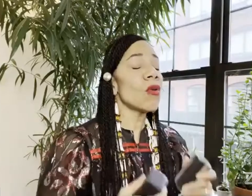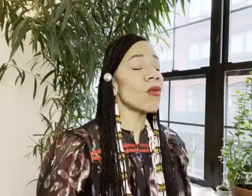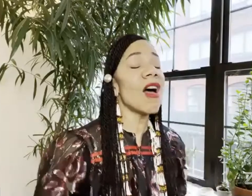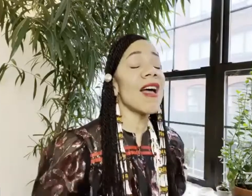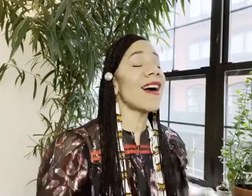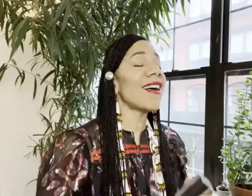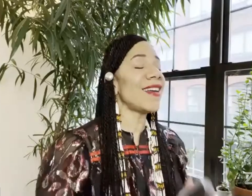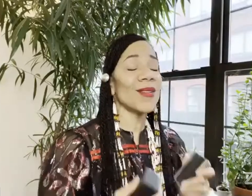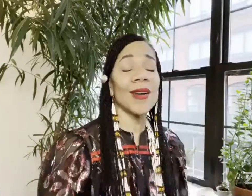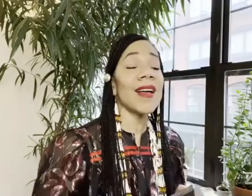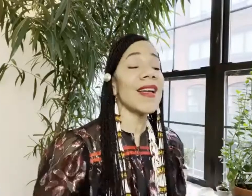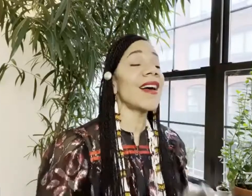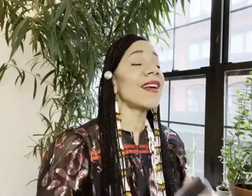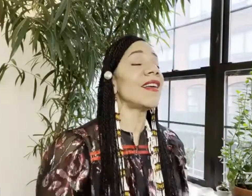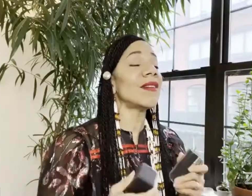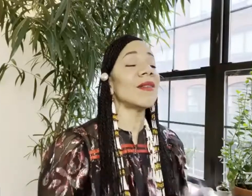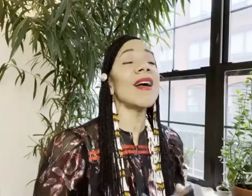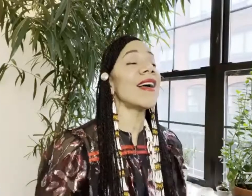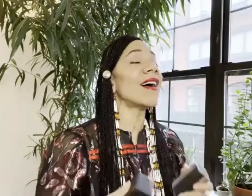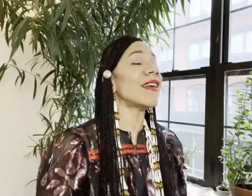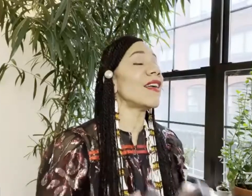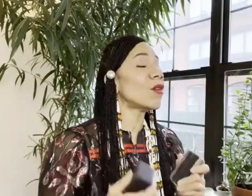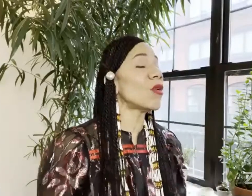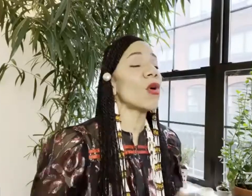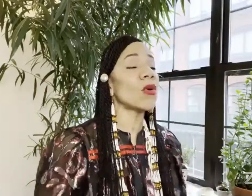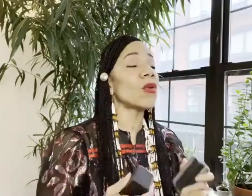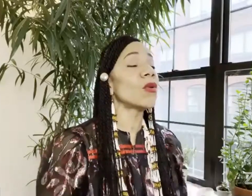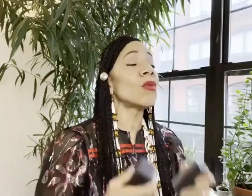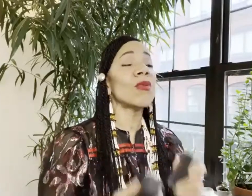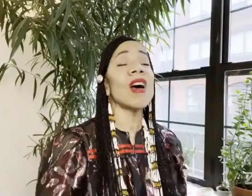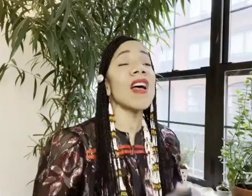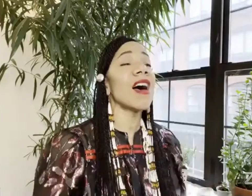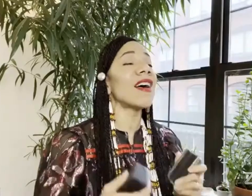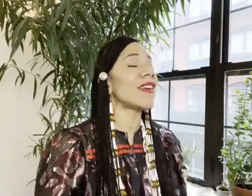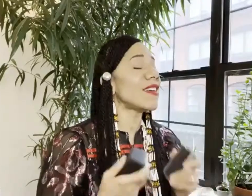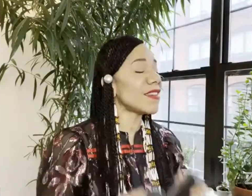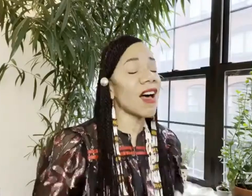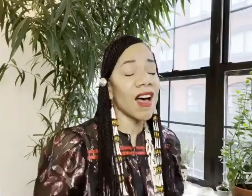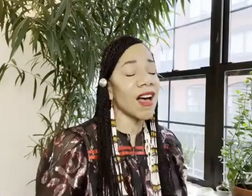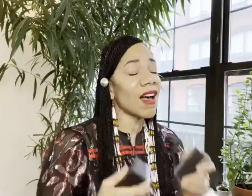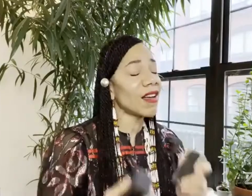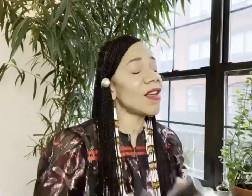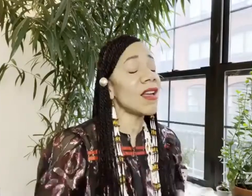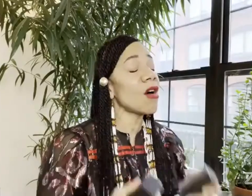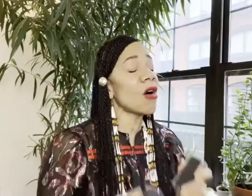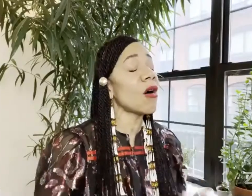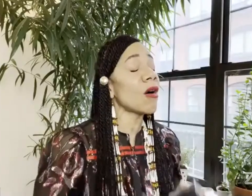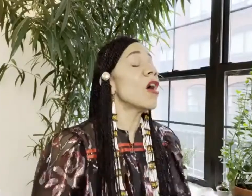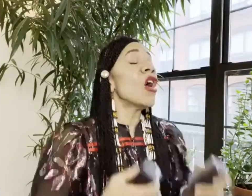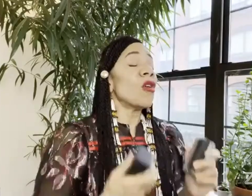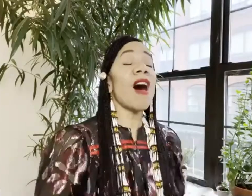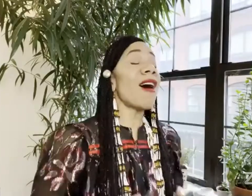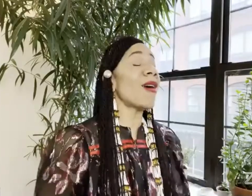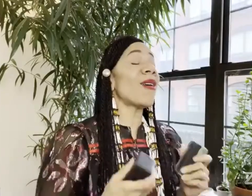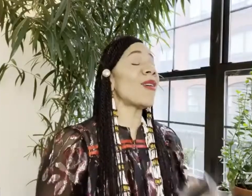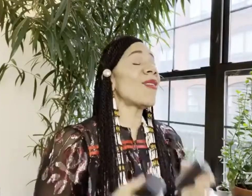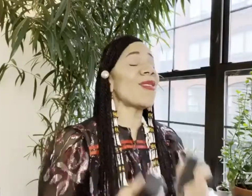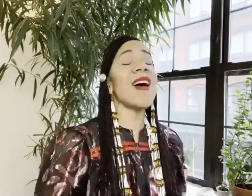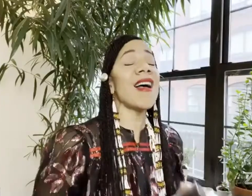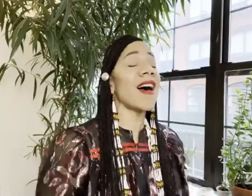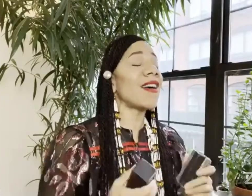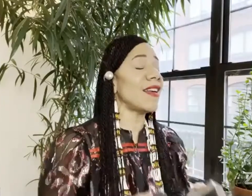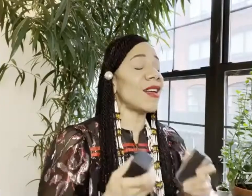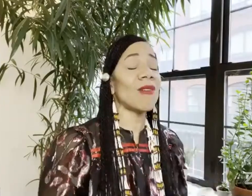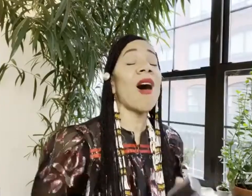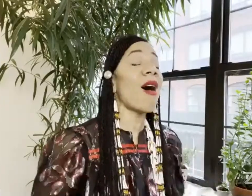Whoa, where, hey, where, hey, where, hey, whoa, where, hey, ya, hey, yo.